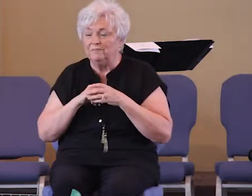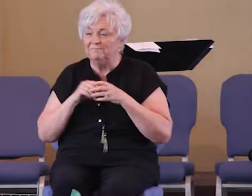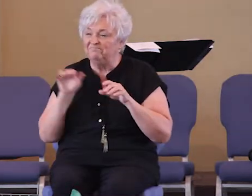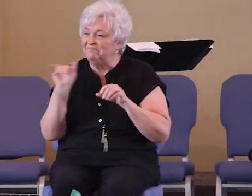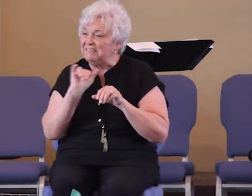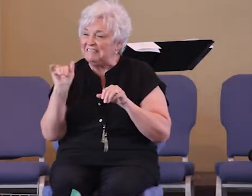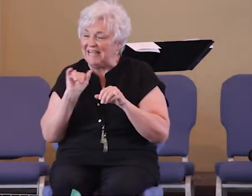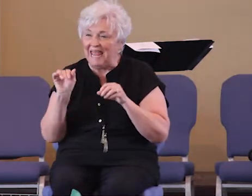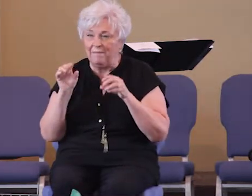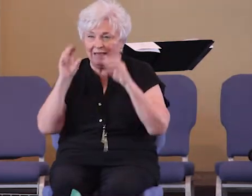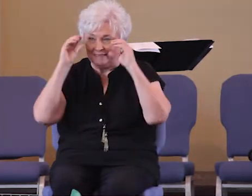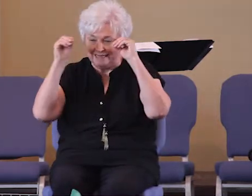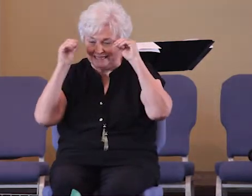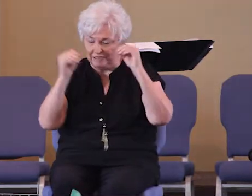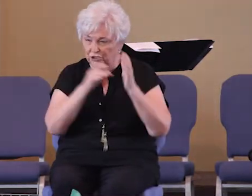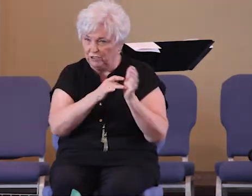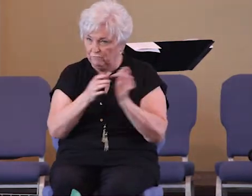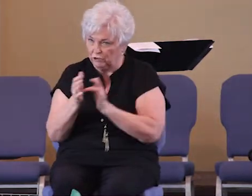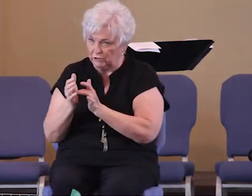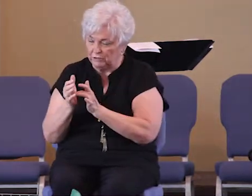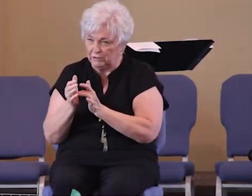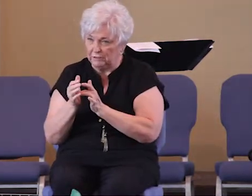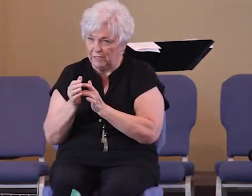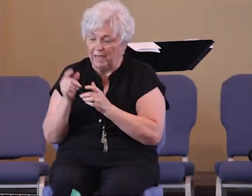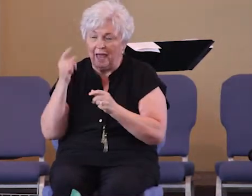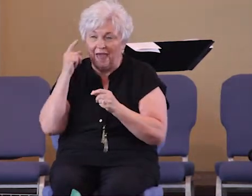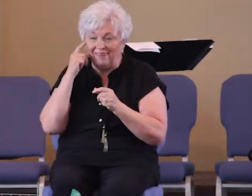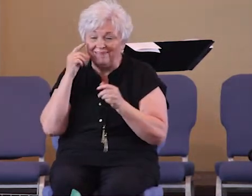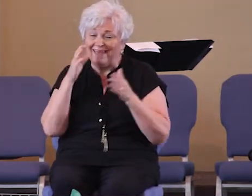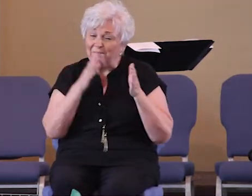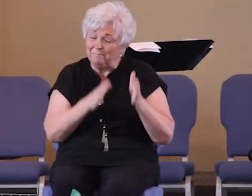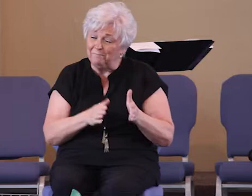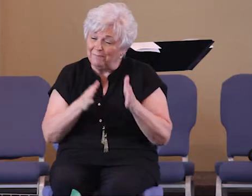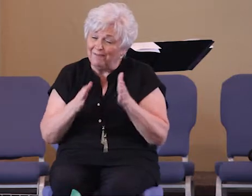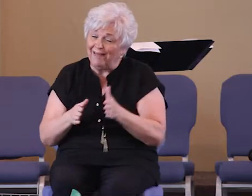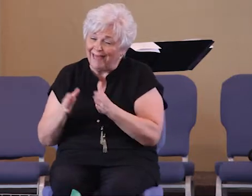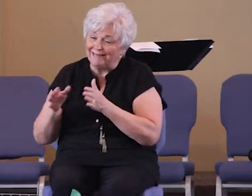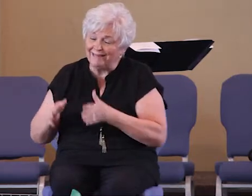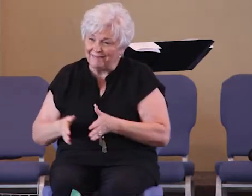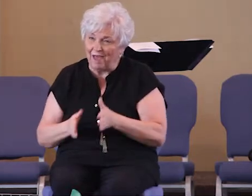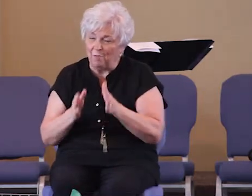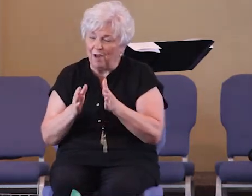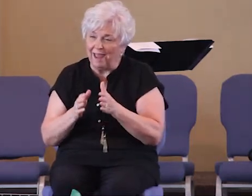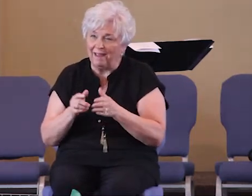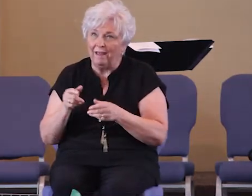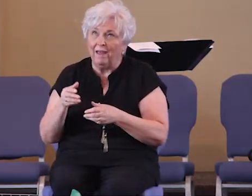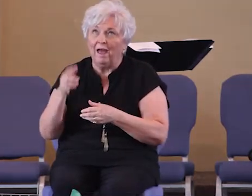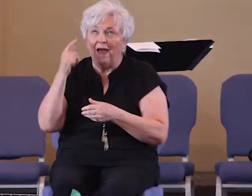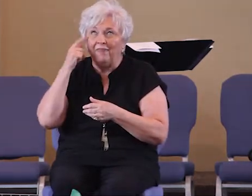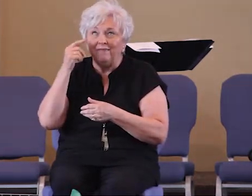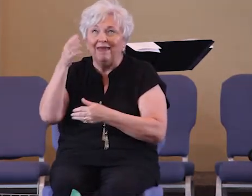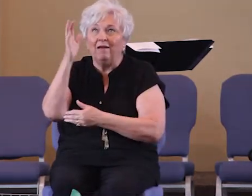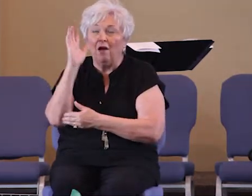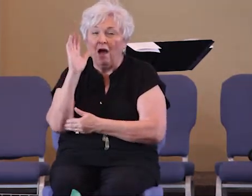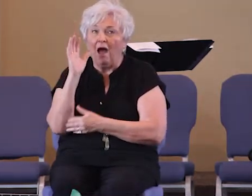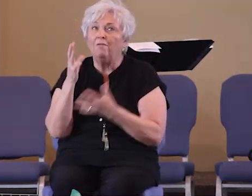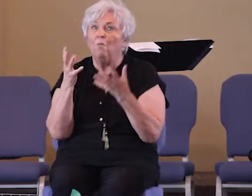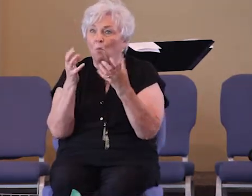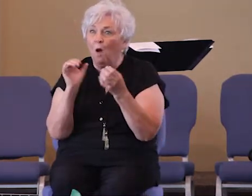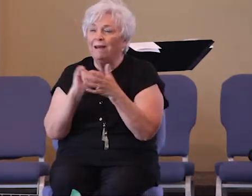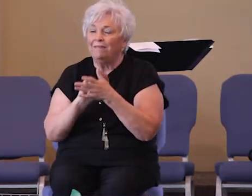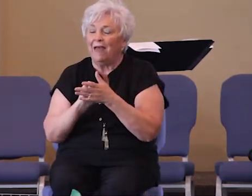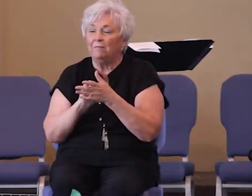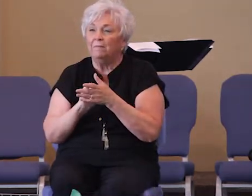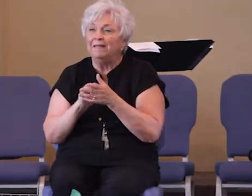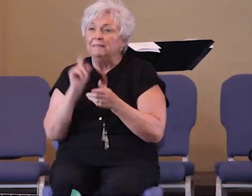I think they planned it that way. I think God designed that. Because someone will say, well, you know, Proverbs is